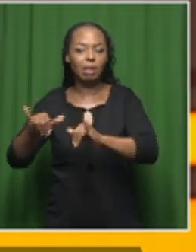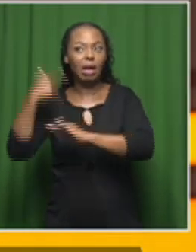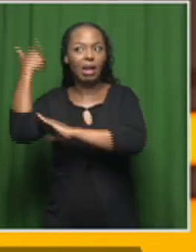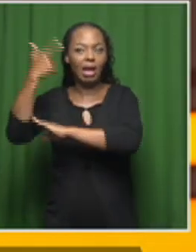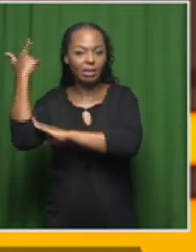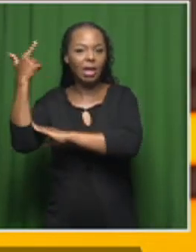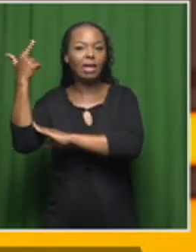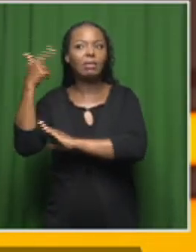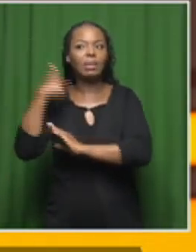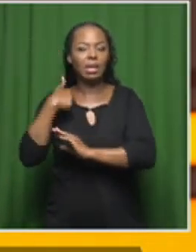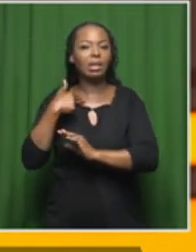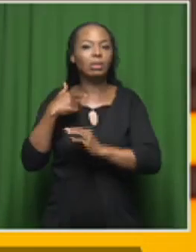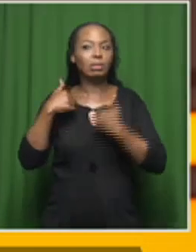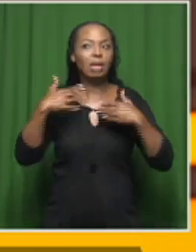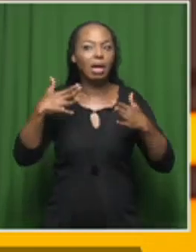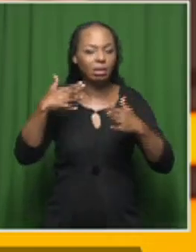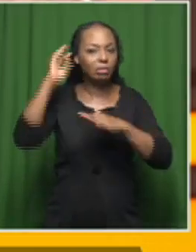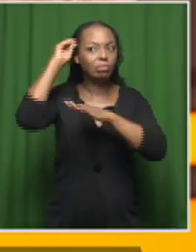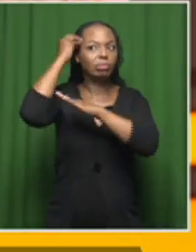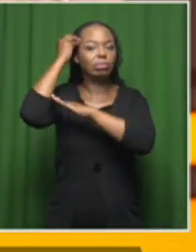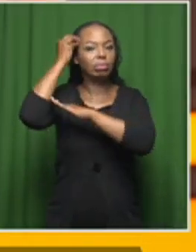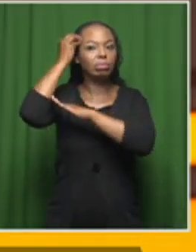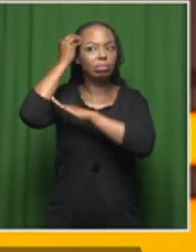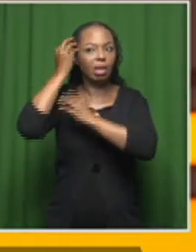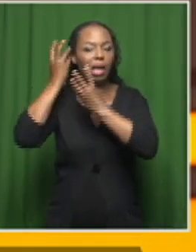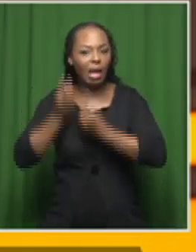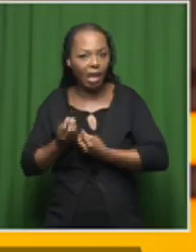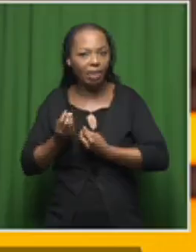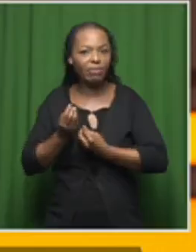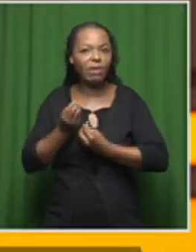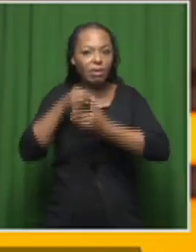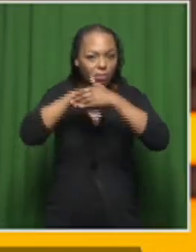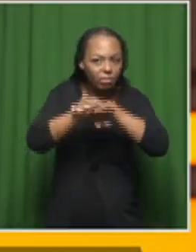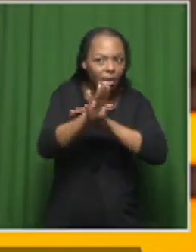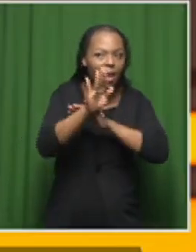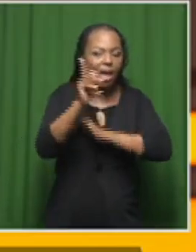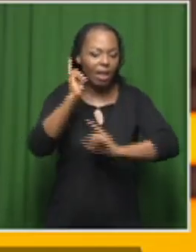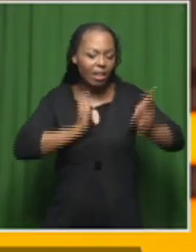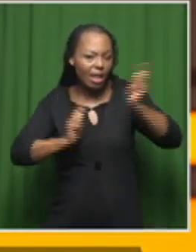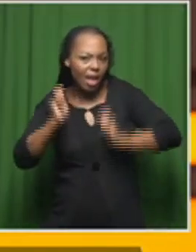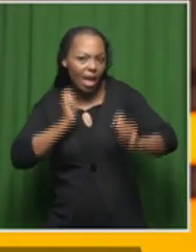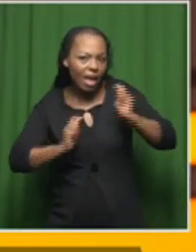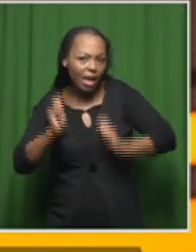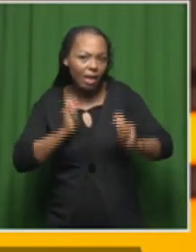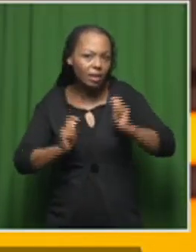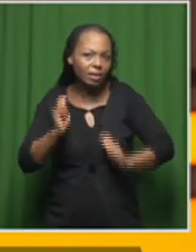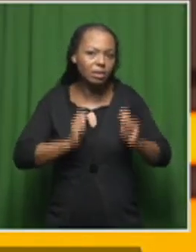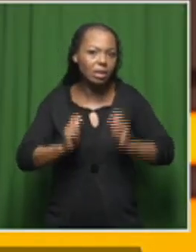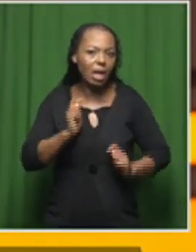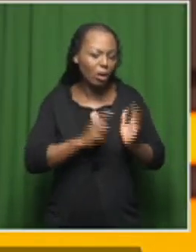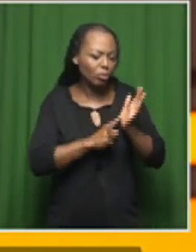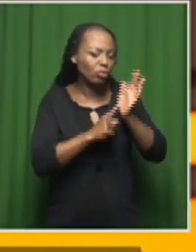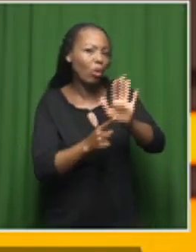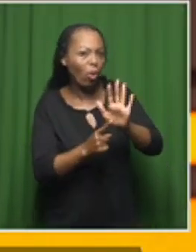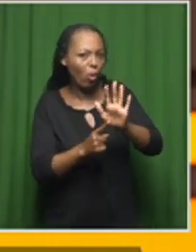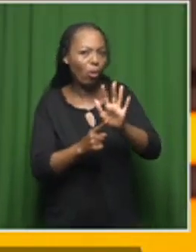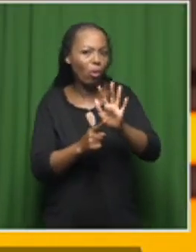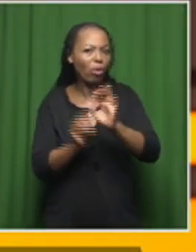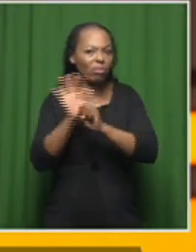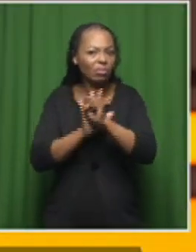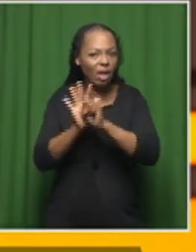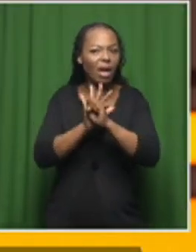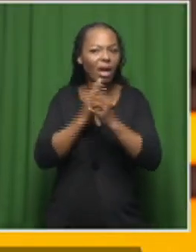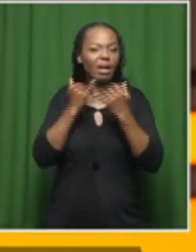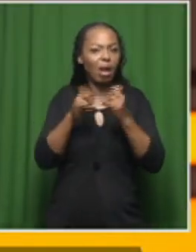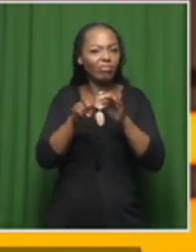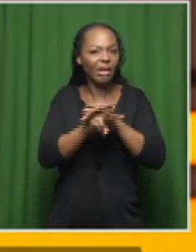little touring companies used to come round to the theatre and just show us excerpts of operas, you know. Okay. And then because